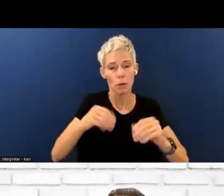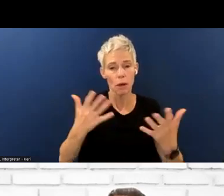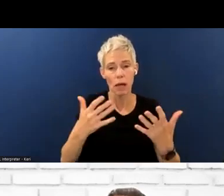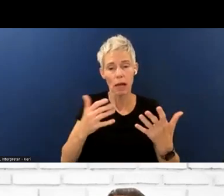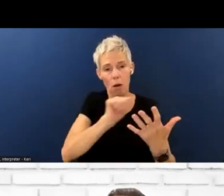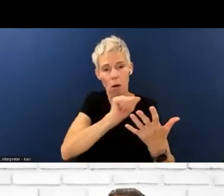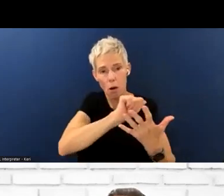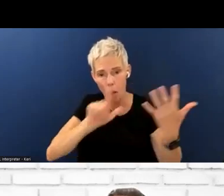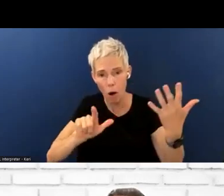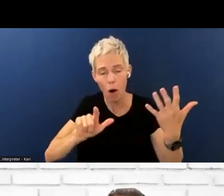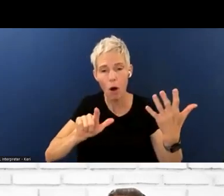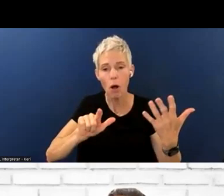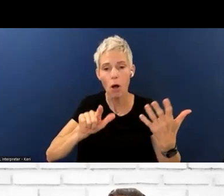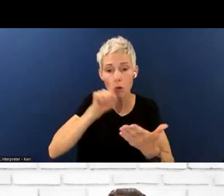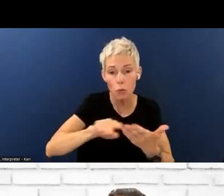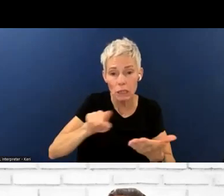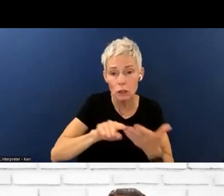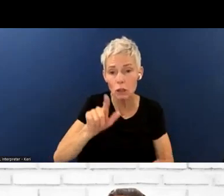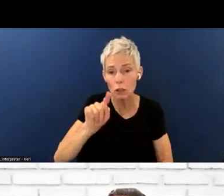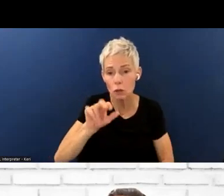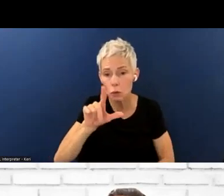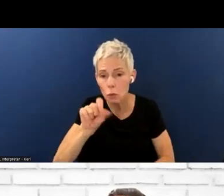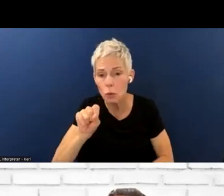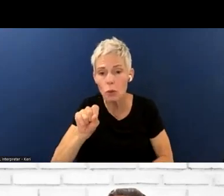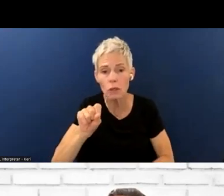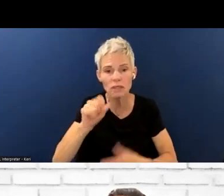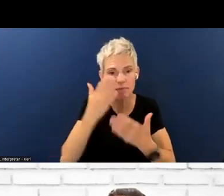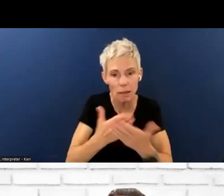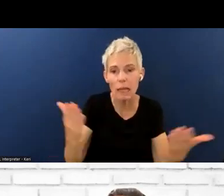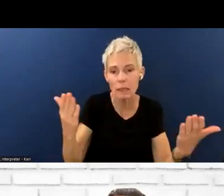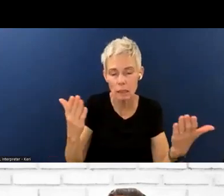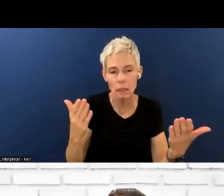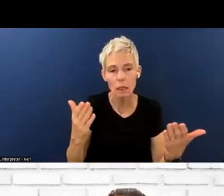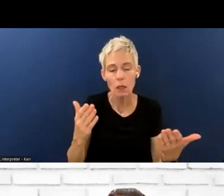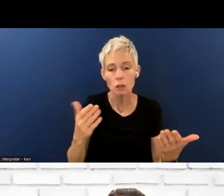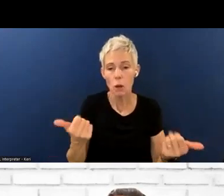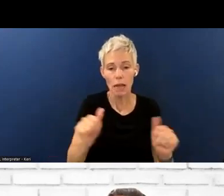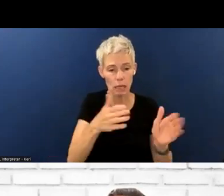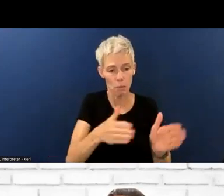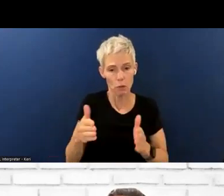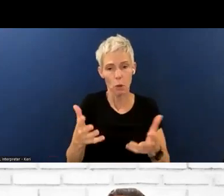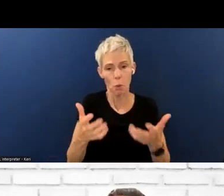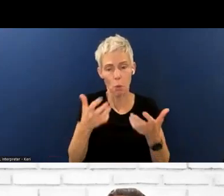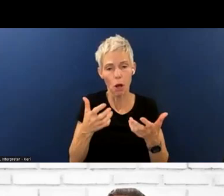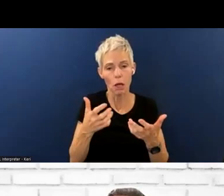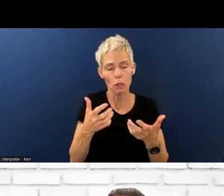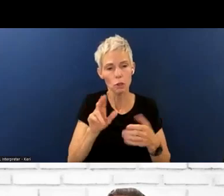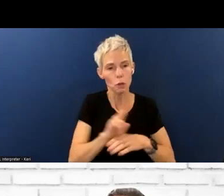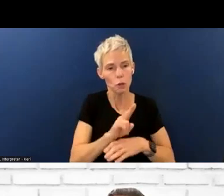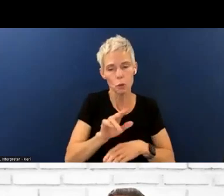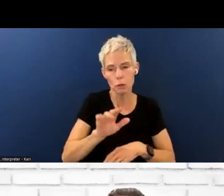the research tools and instruments so that anybody that wanted to take these this structure of